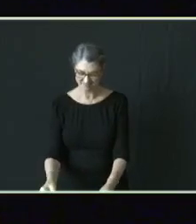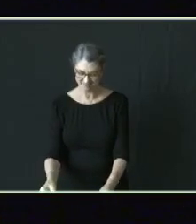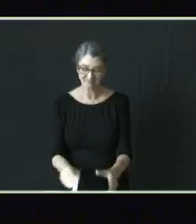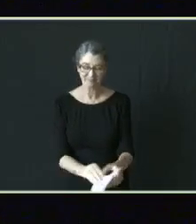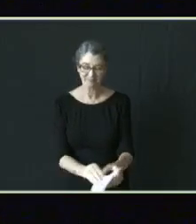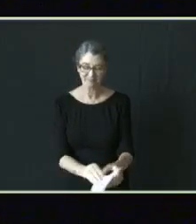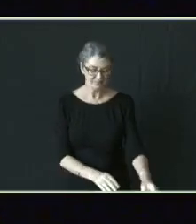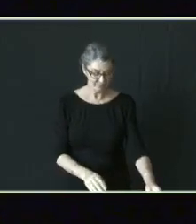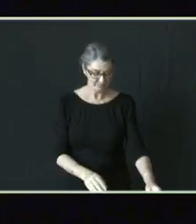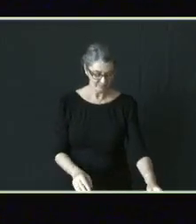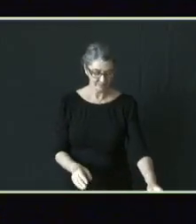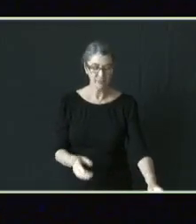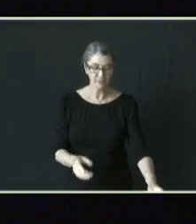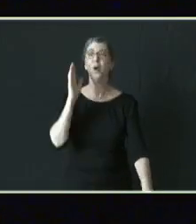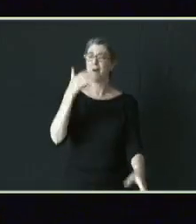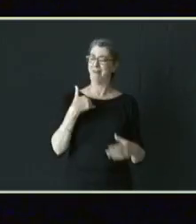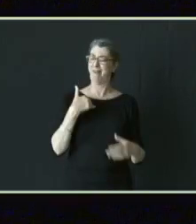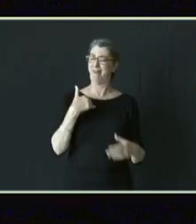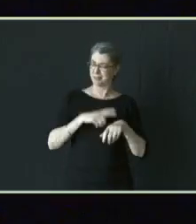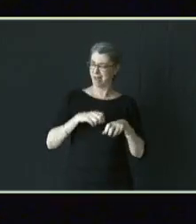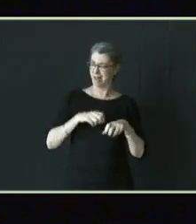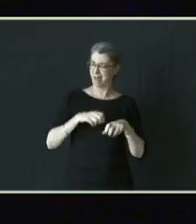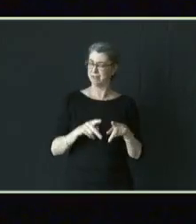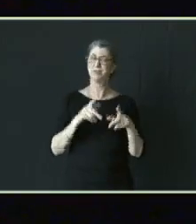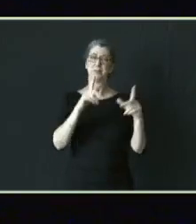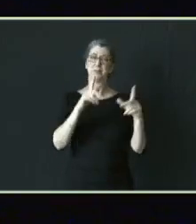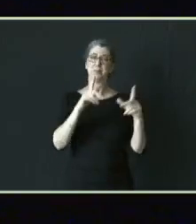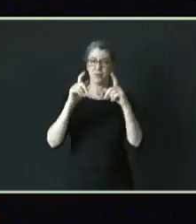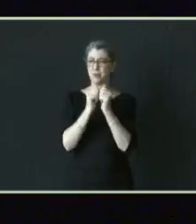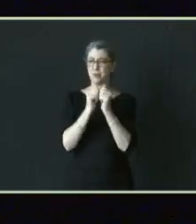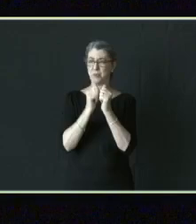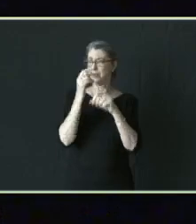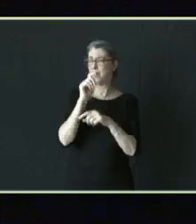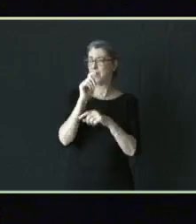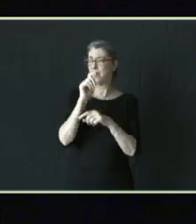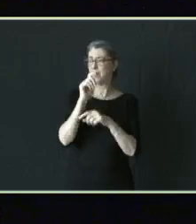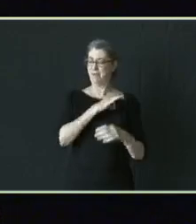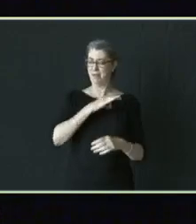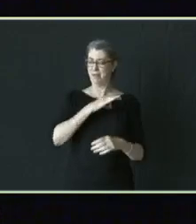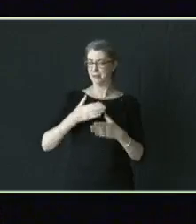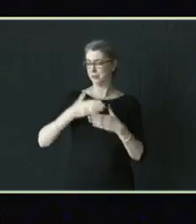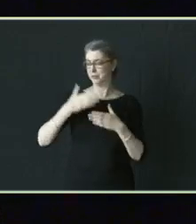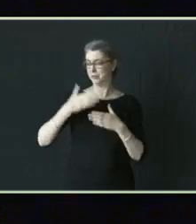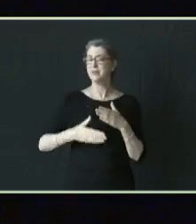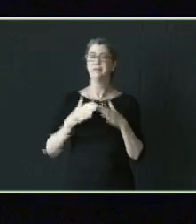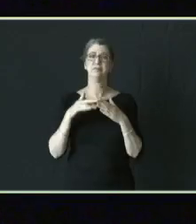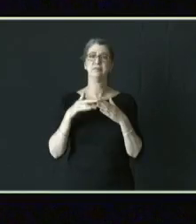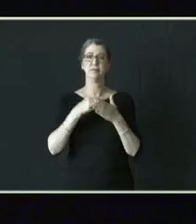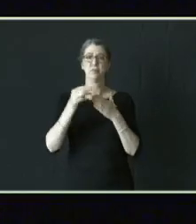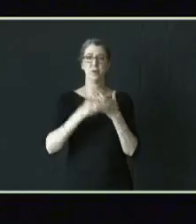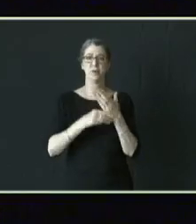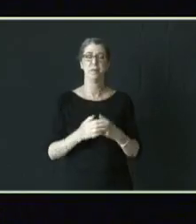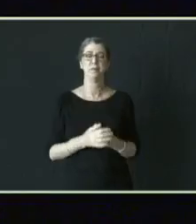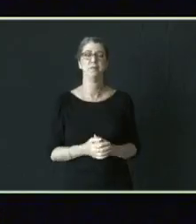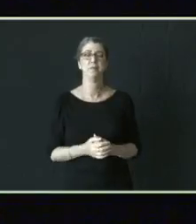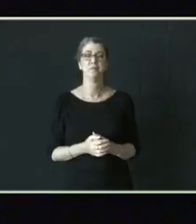You will have the opportunity to take photos with President Hall and the faculty at the conclusion of the program.